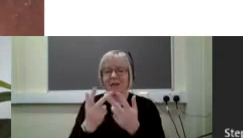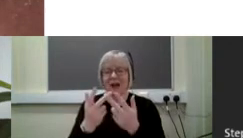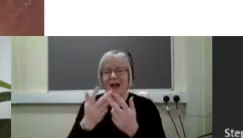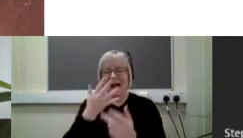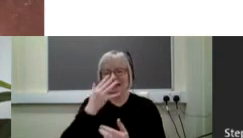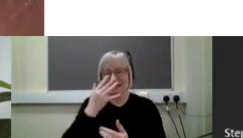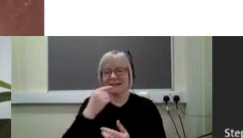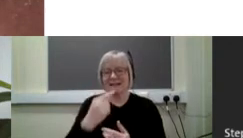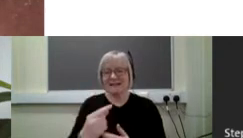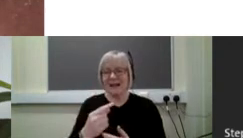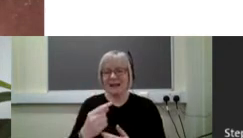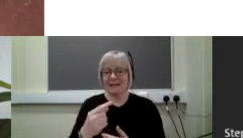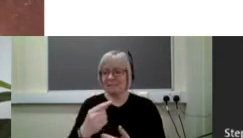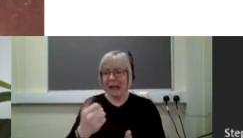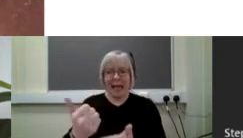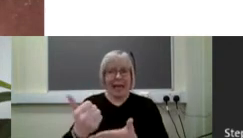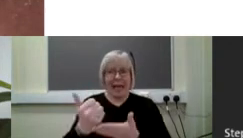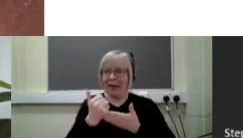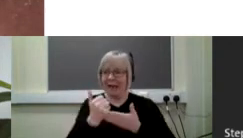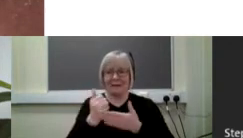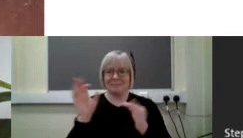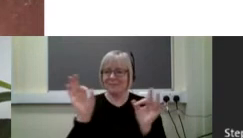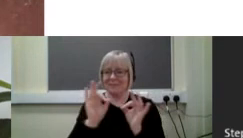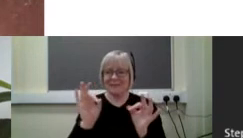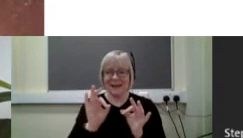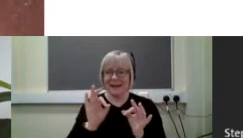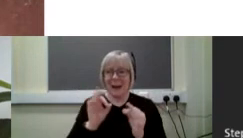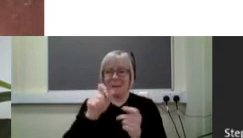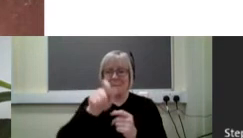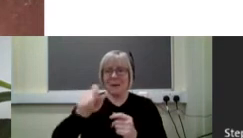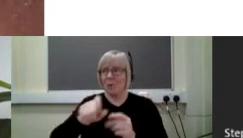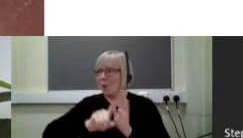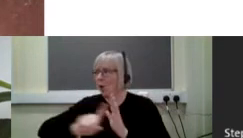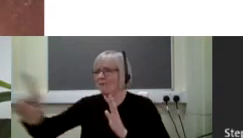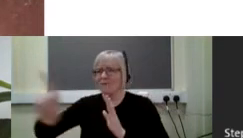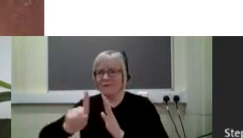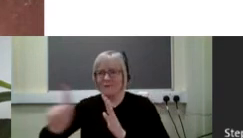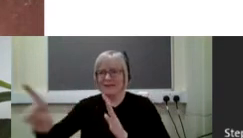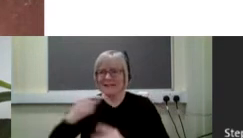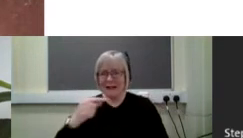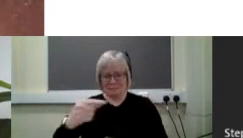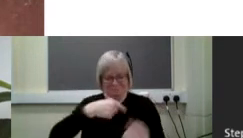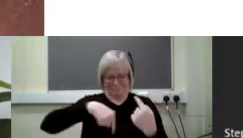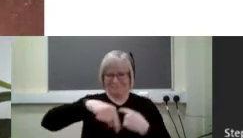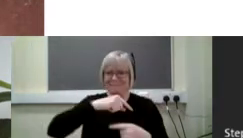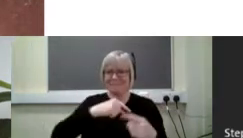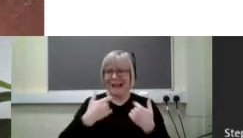said, "No one helped. They would run away instead, saying that we were ill."